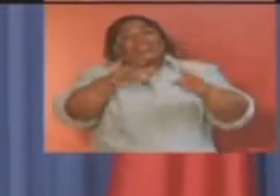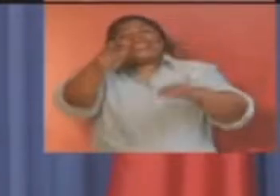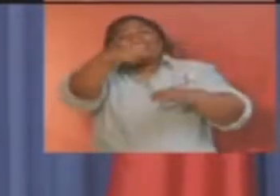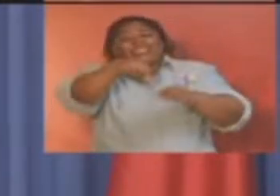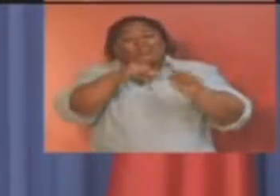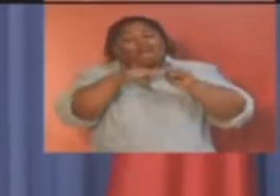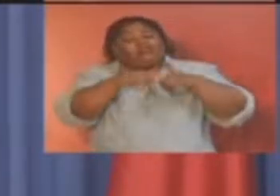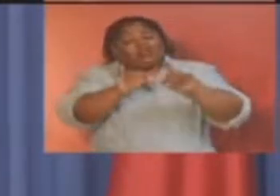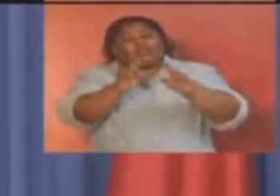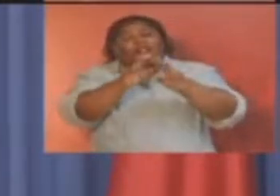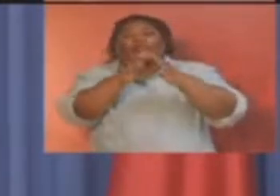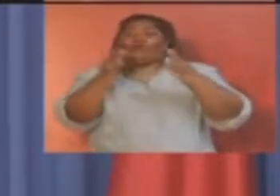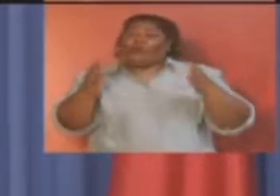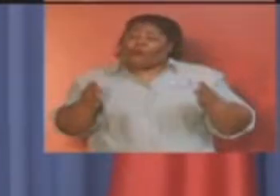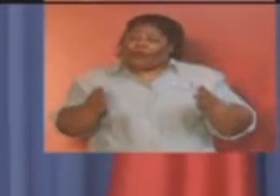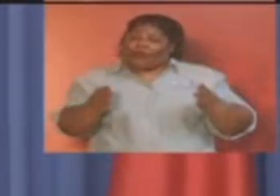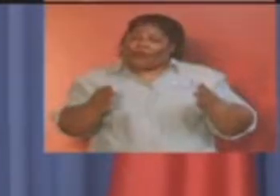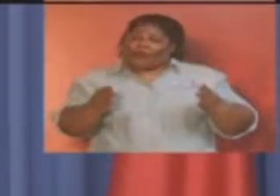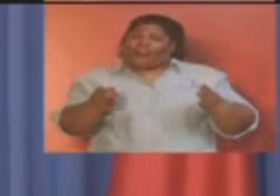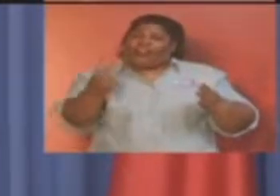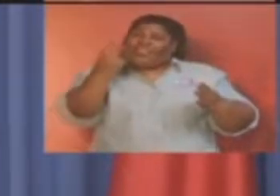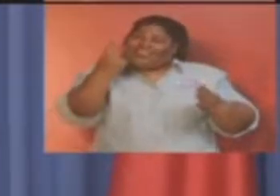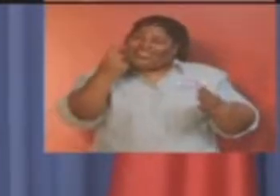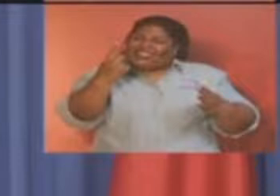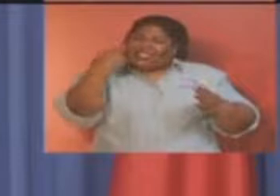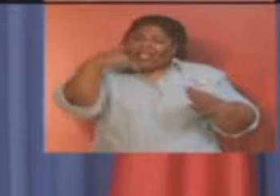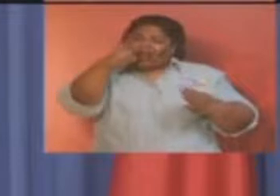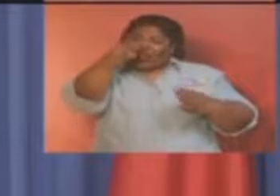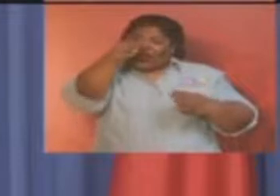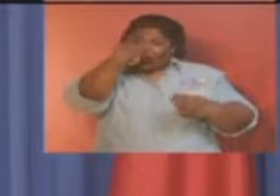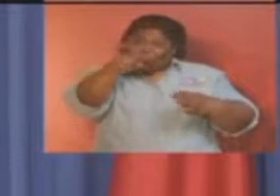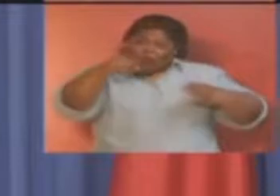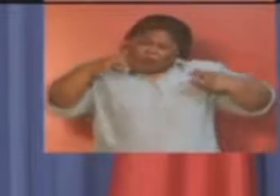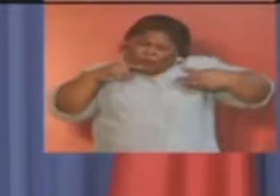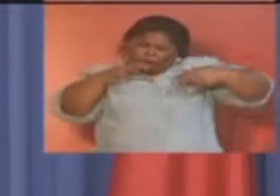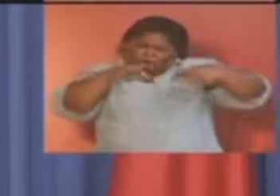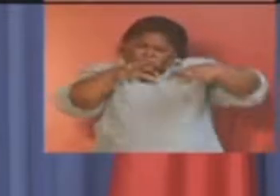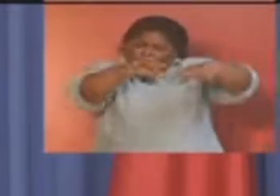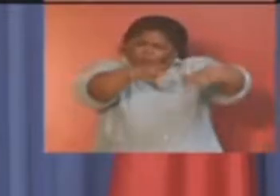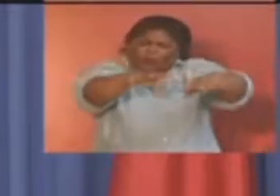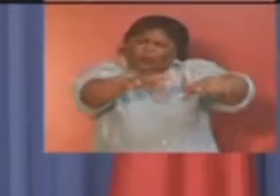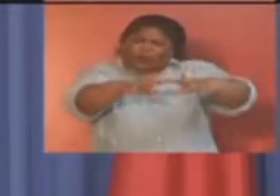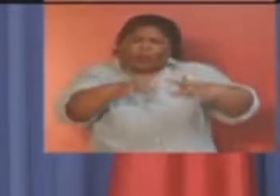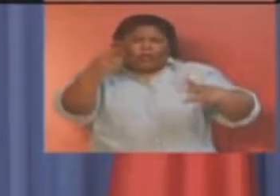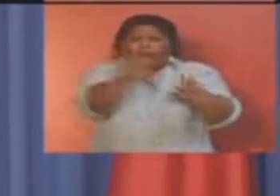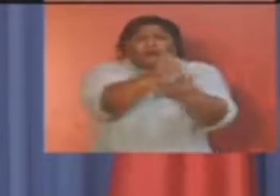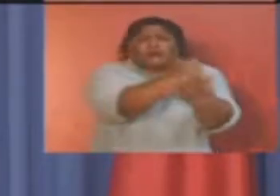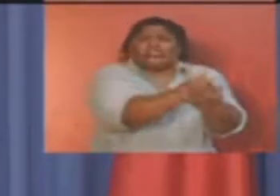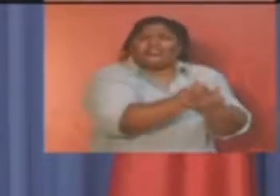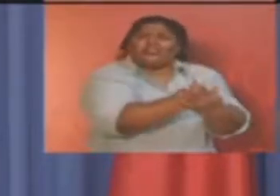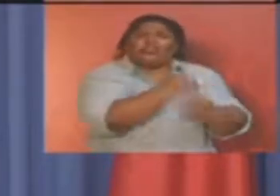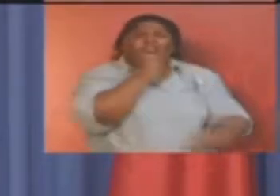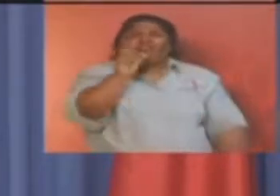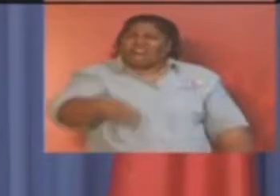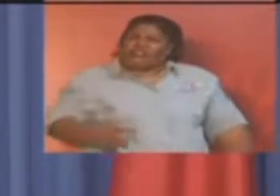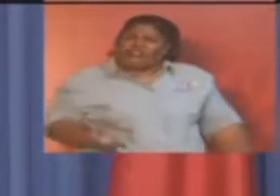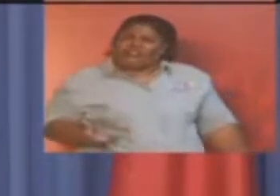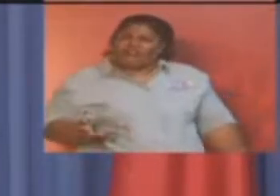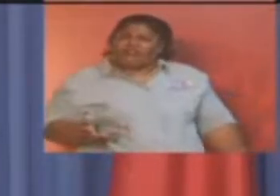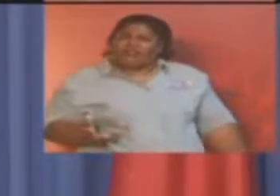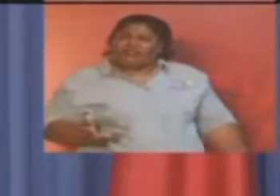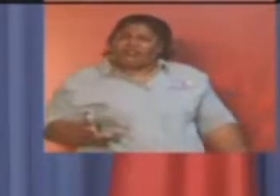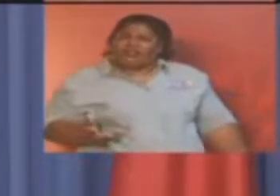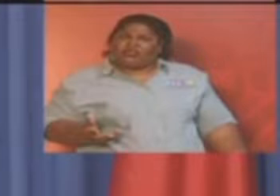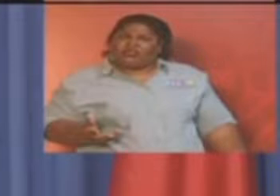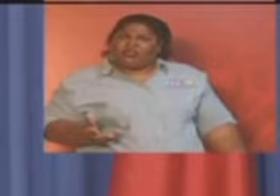markets, supermarkets, fruit stalls or shops, vegetable stalls or shops, bakeries, pharmacies, and parlors for the provision